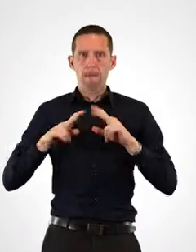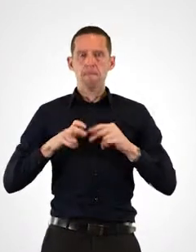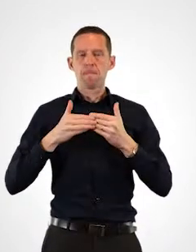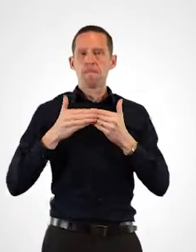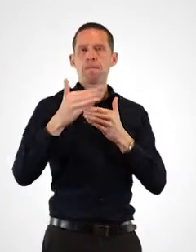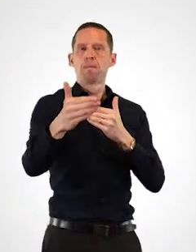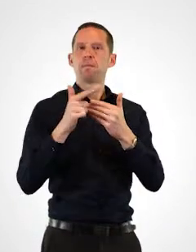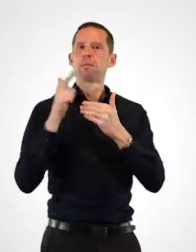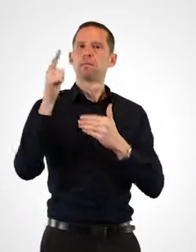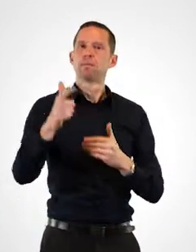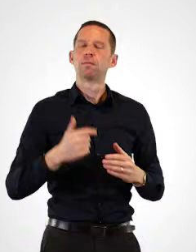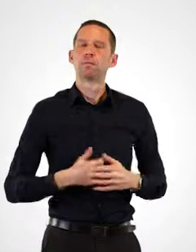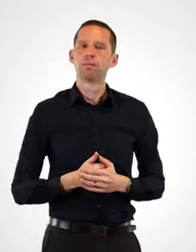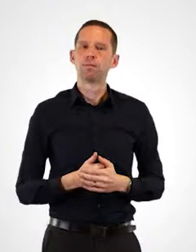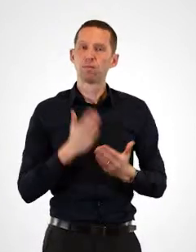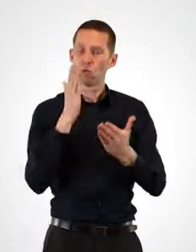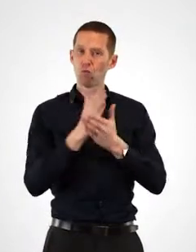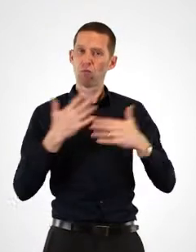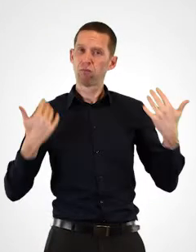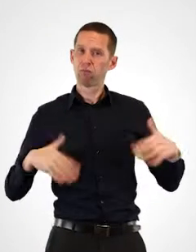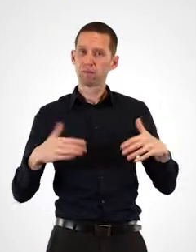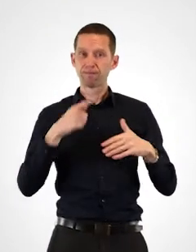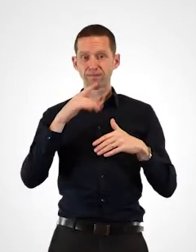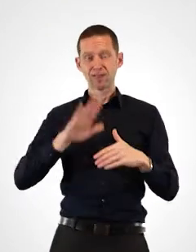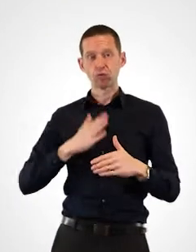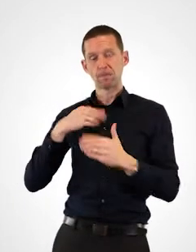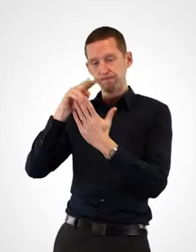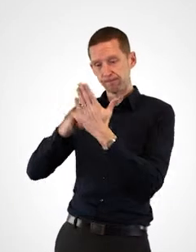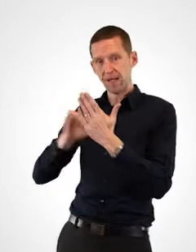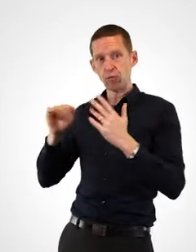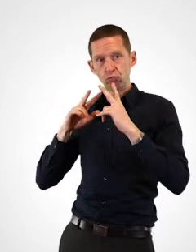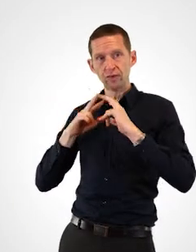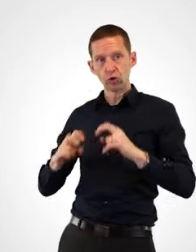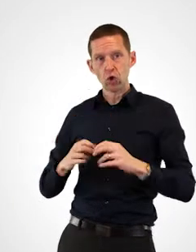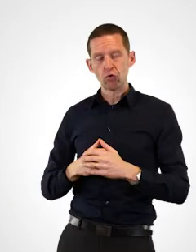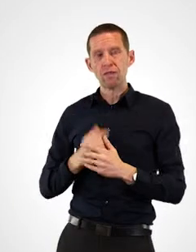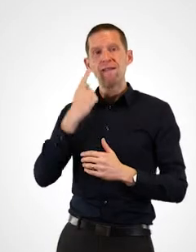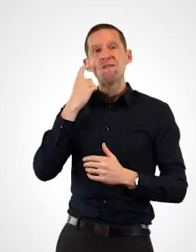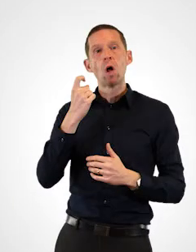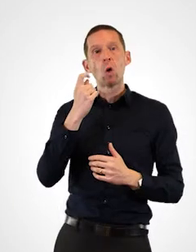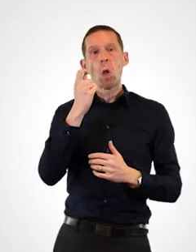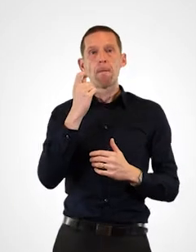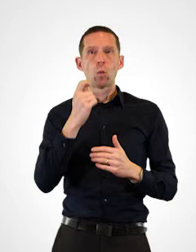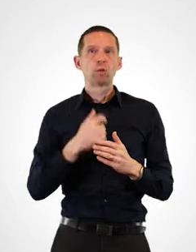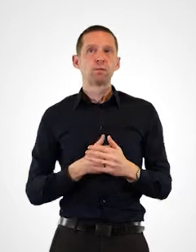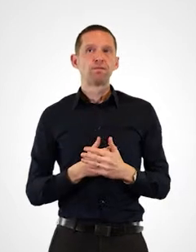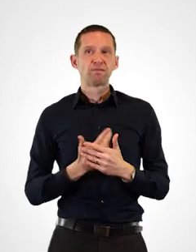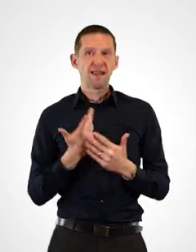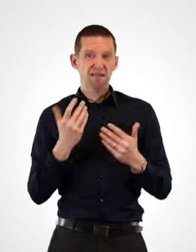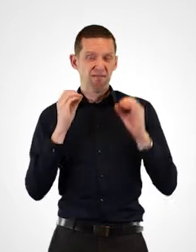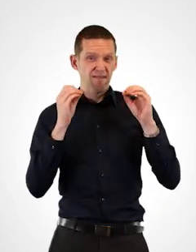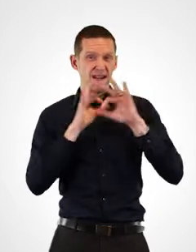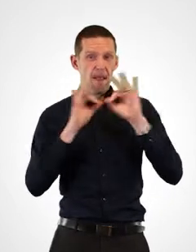is really quite stunning to look at the research in our field and discover there is almost none. There's almost